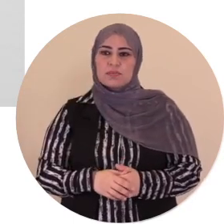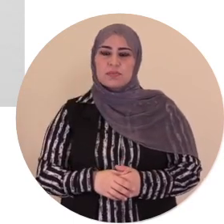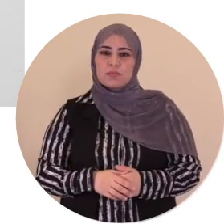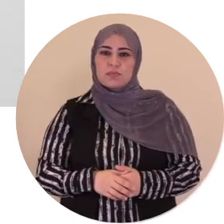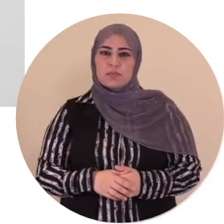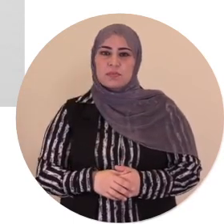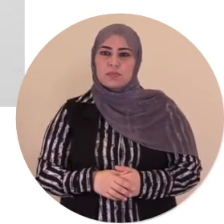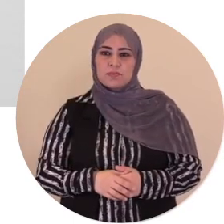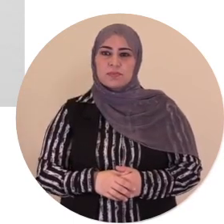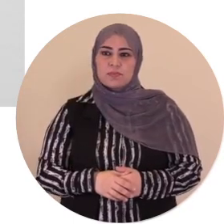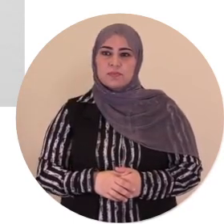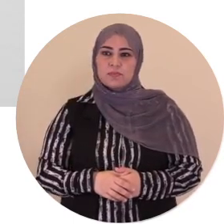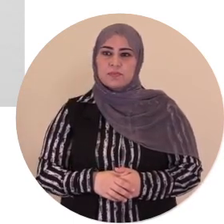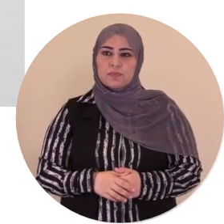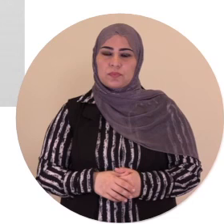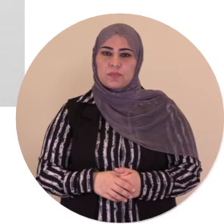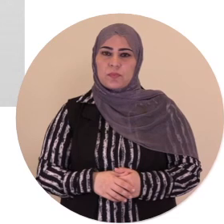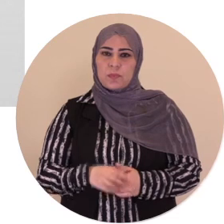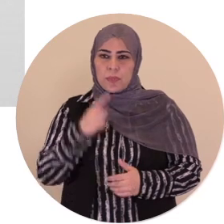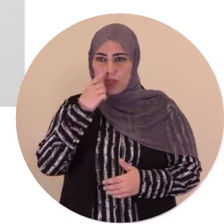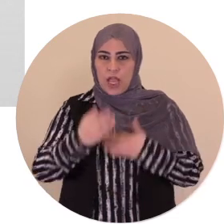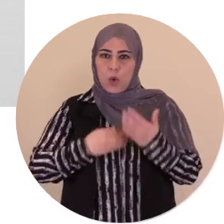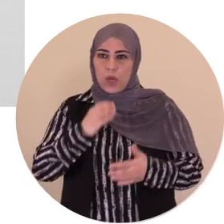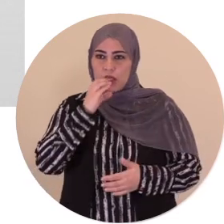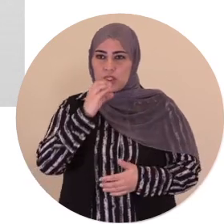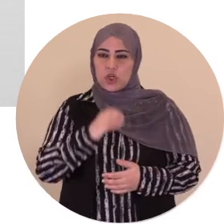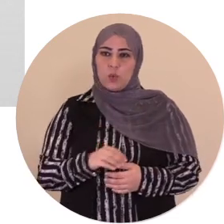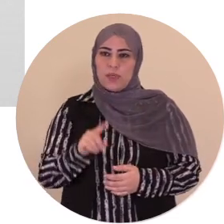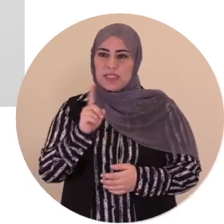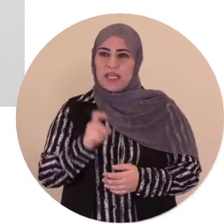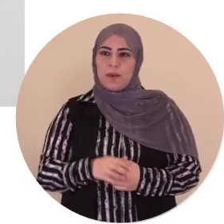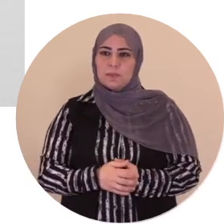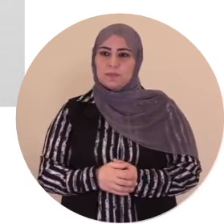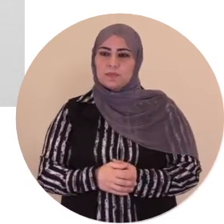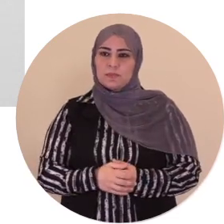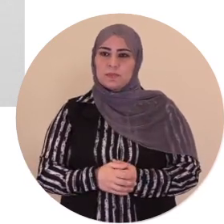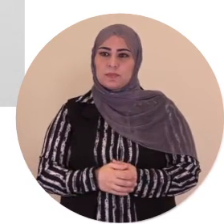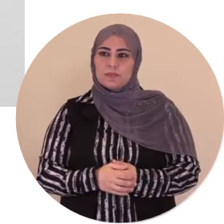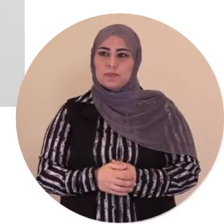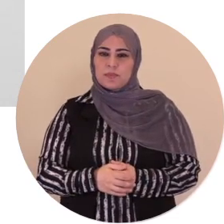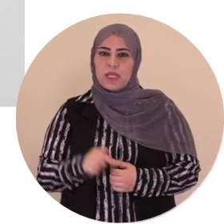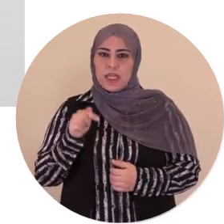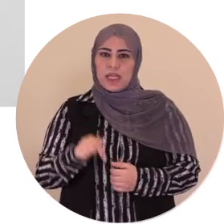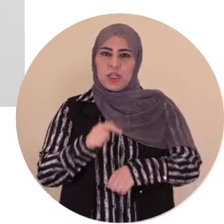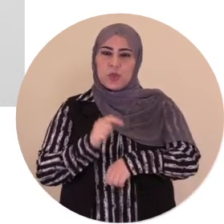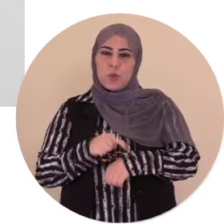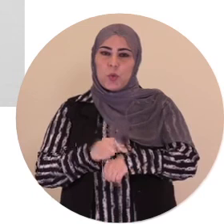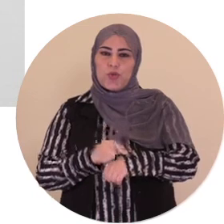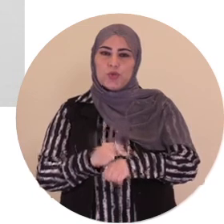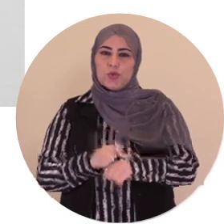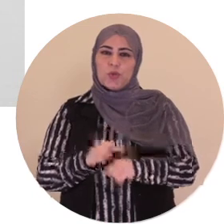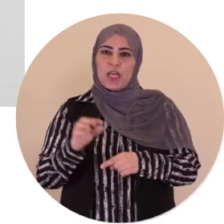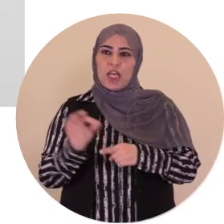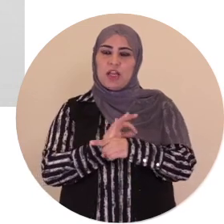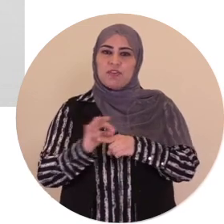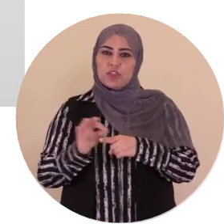here by car. Try to answer this question and check your answer. Now it's time for language functions. Remember,